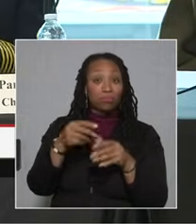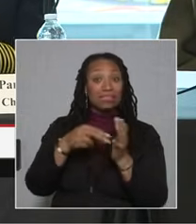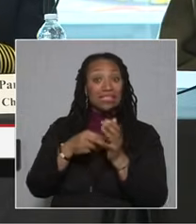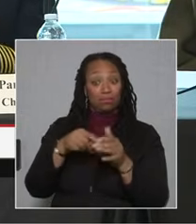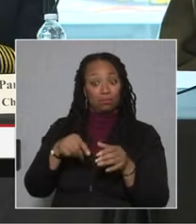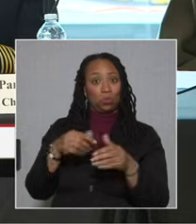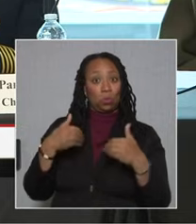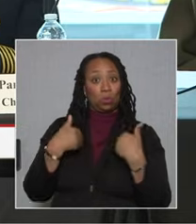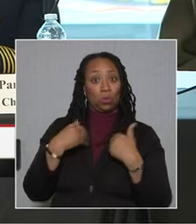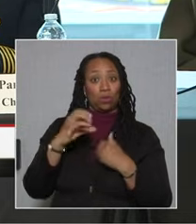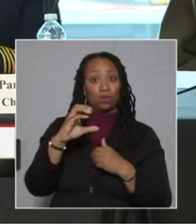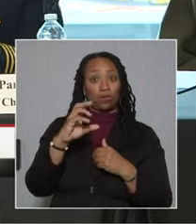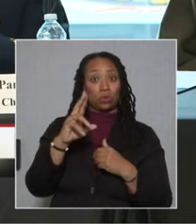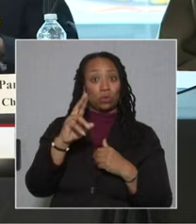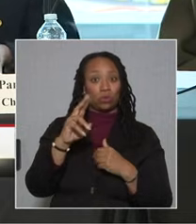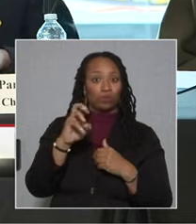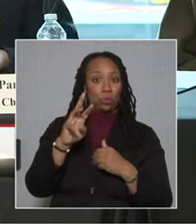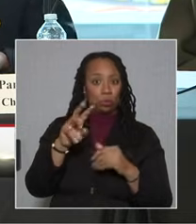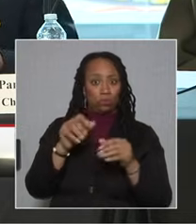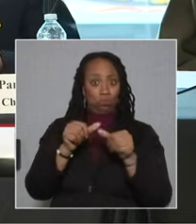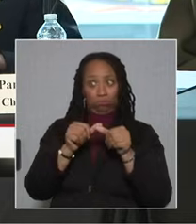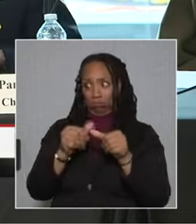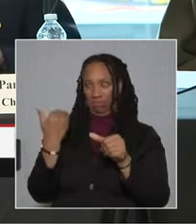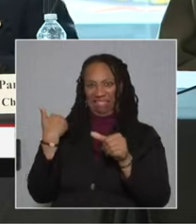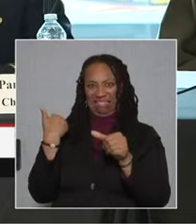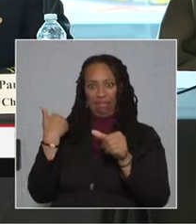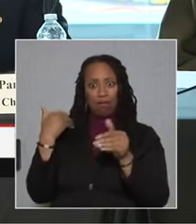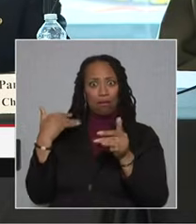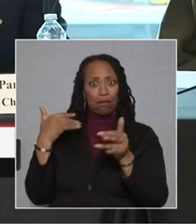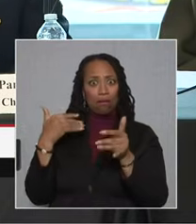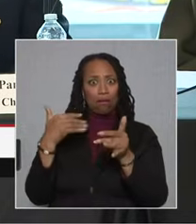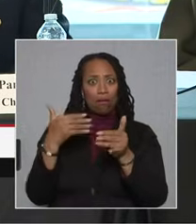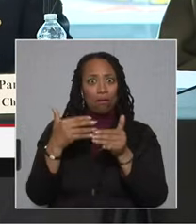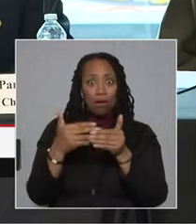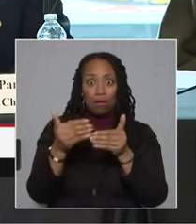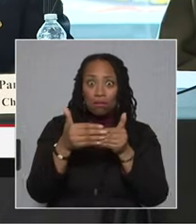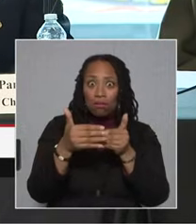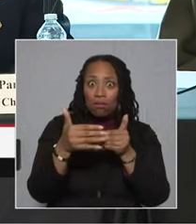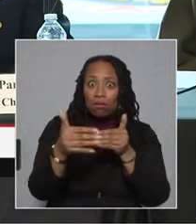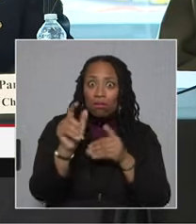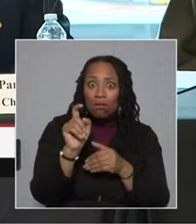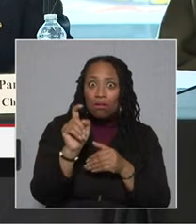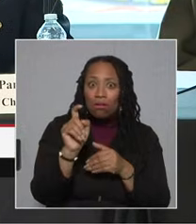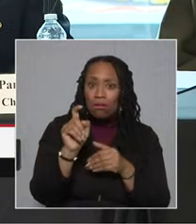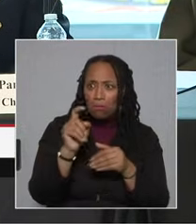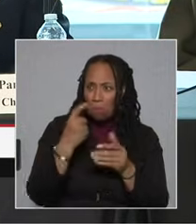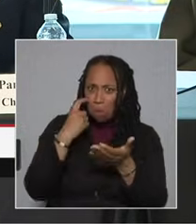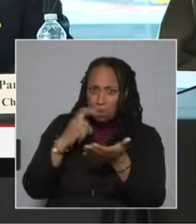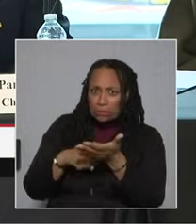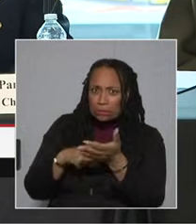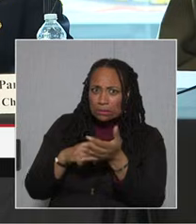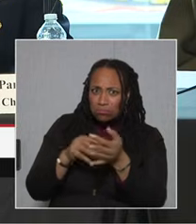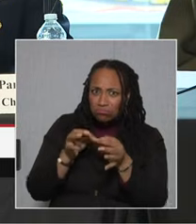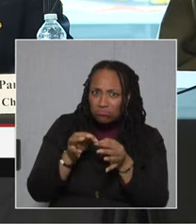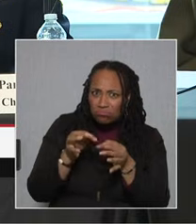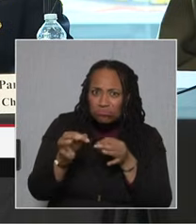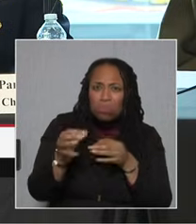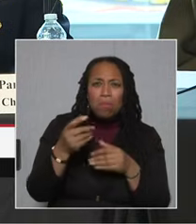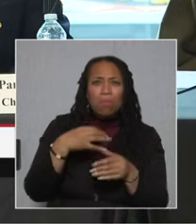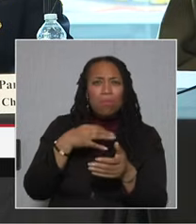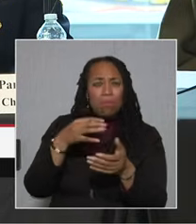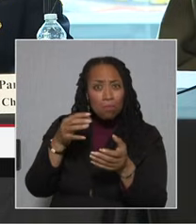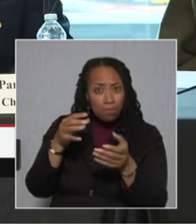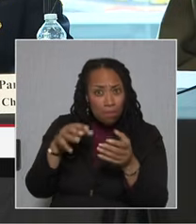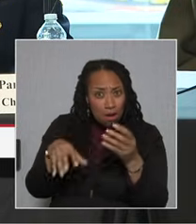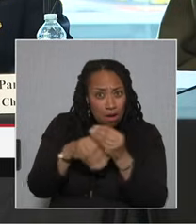in terms of services and recreational activities for youth. Has there been any thought in acquiescing